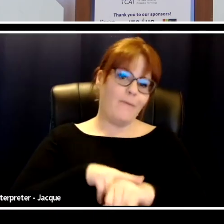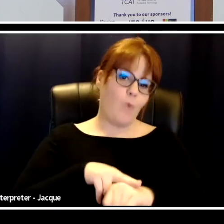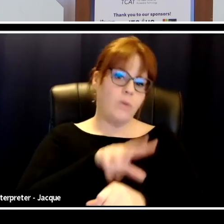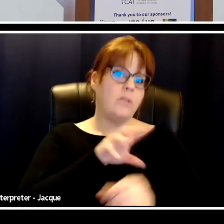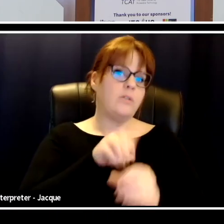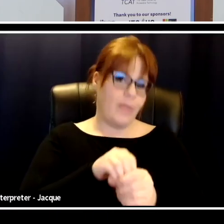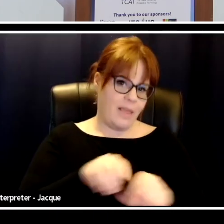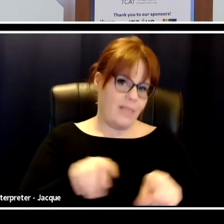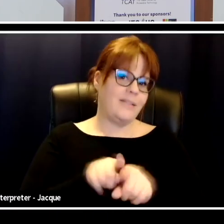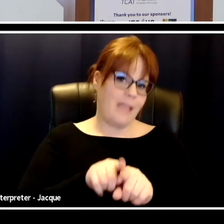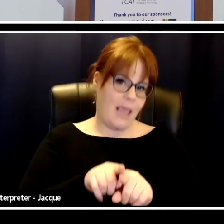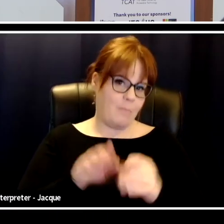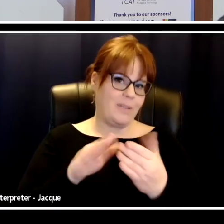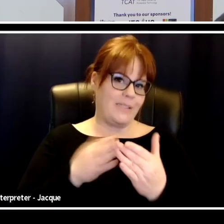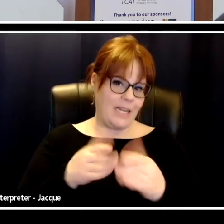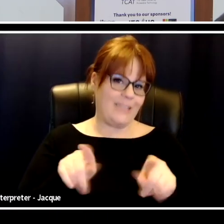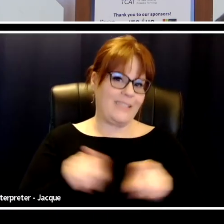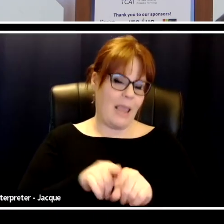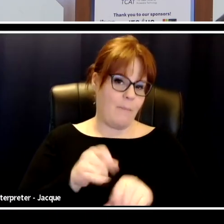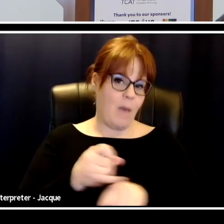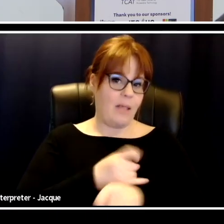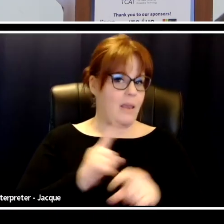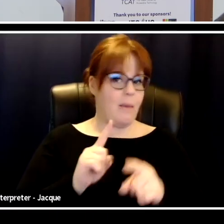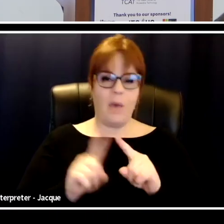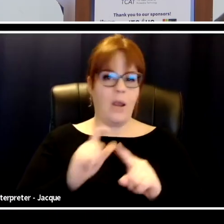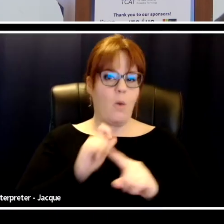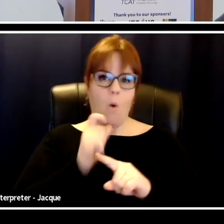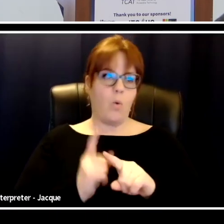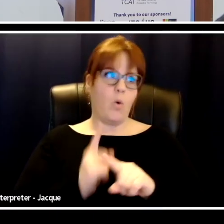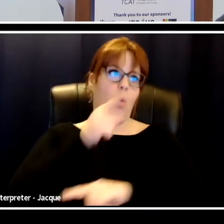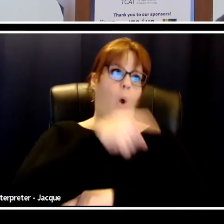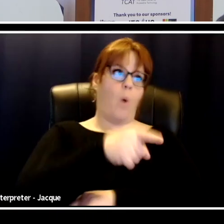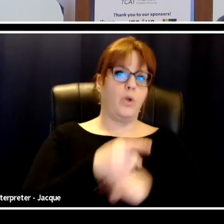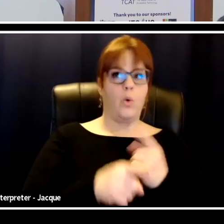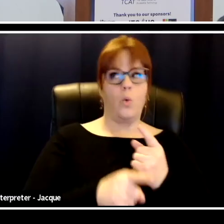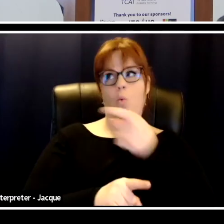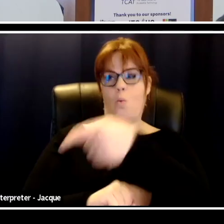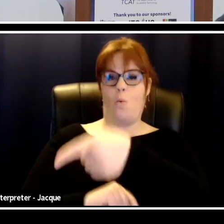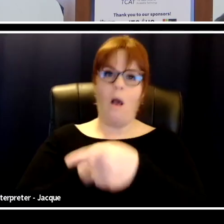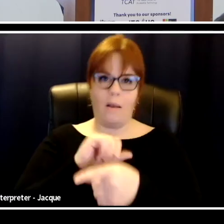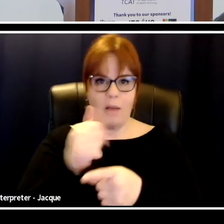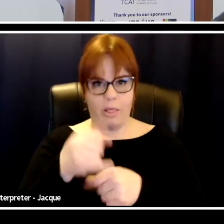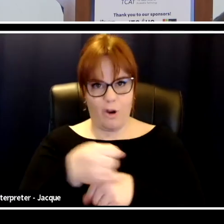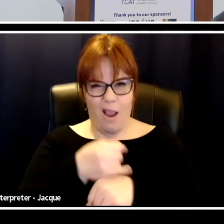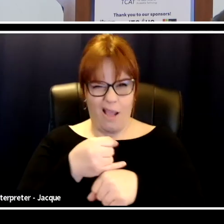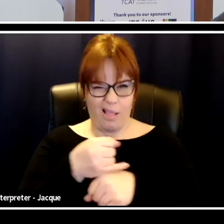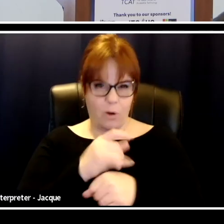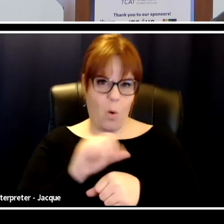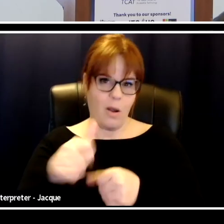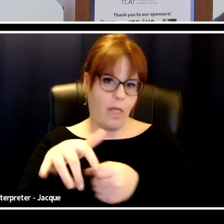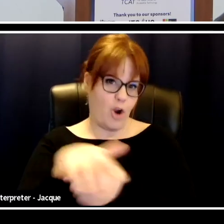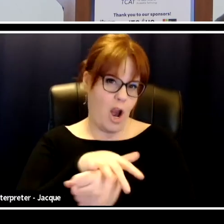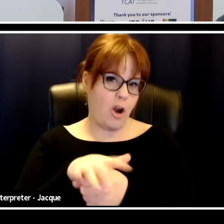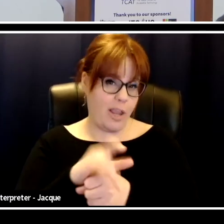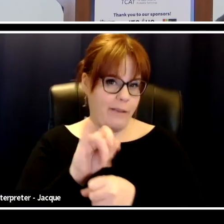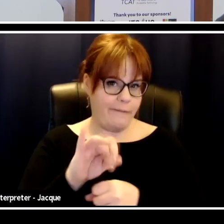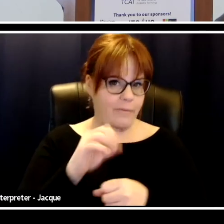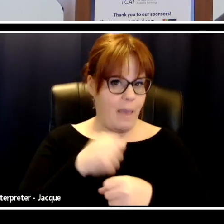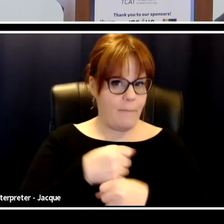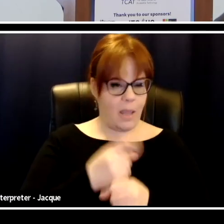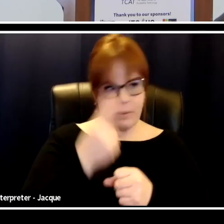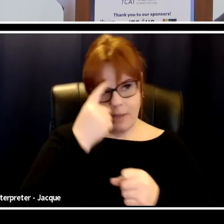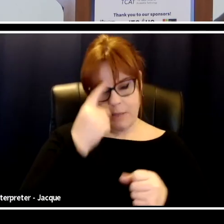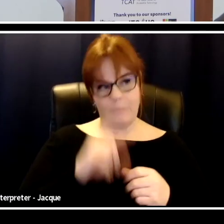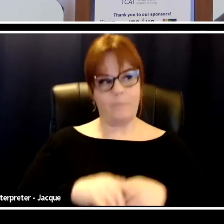the island itself, but not across islands, if that makes sense. And so the kind of takeaway here